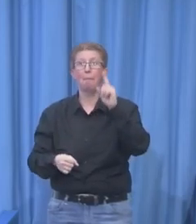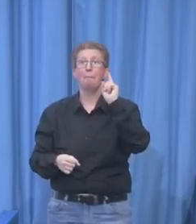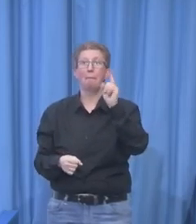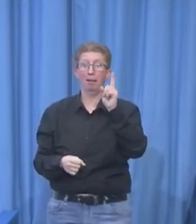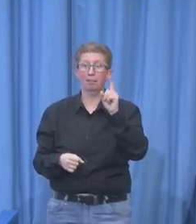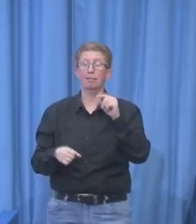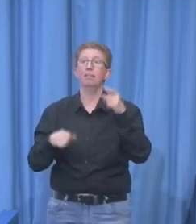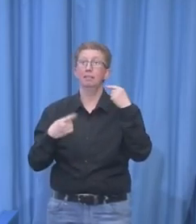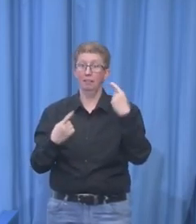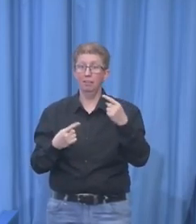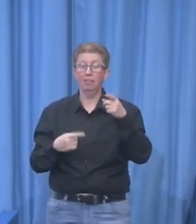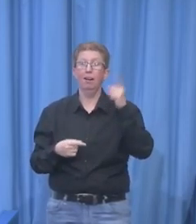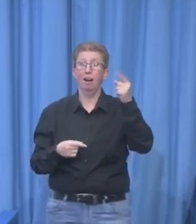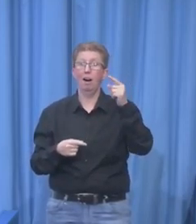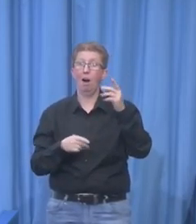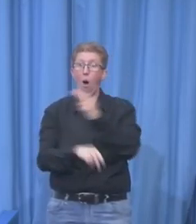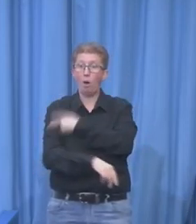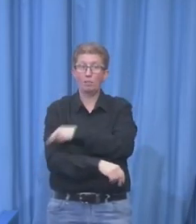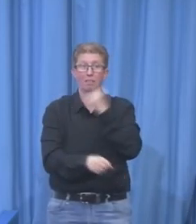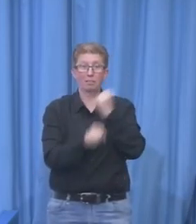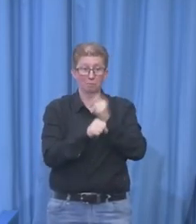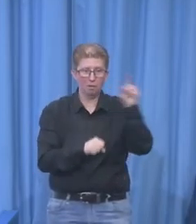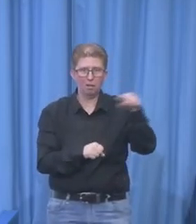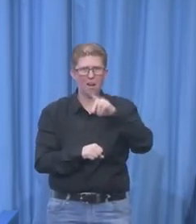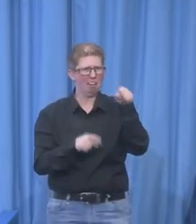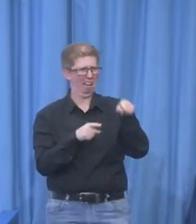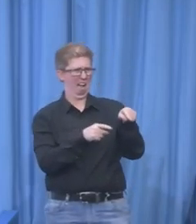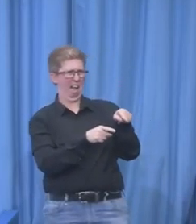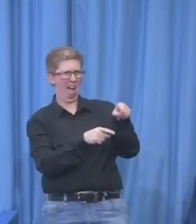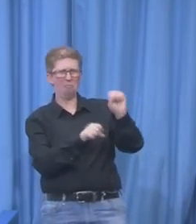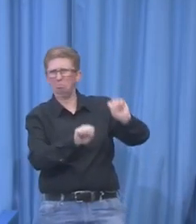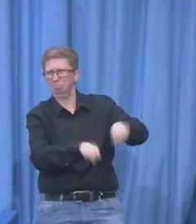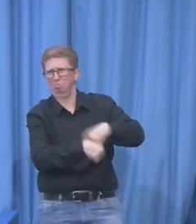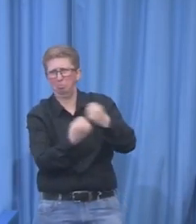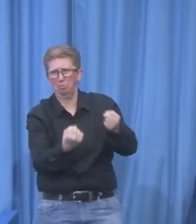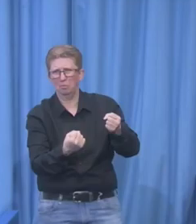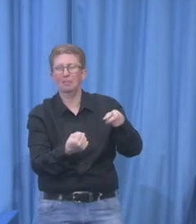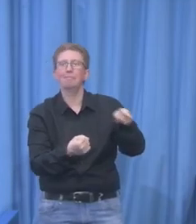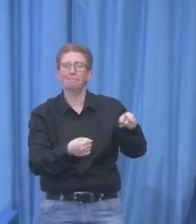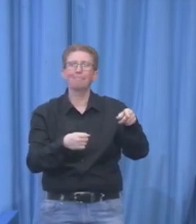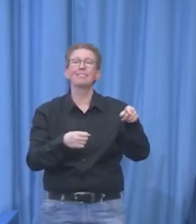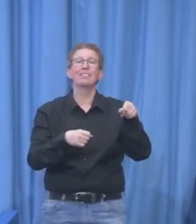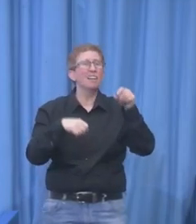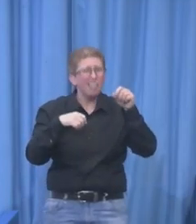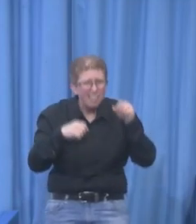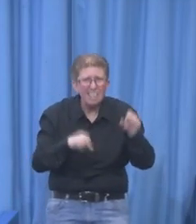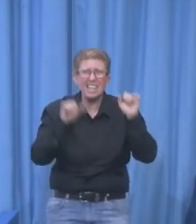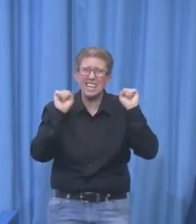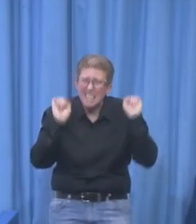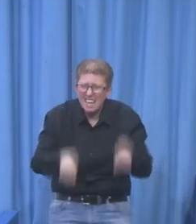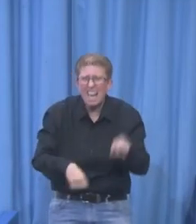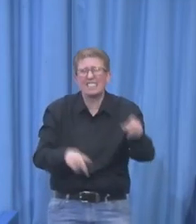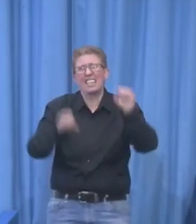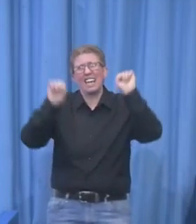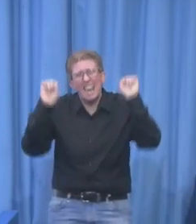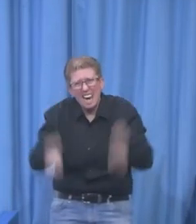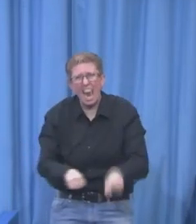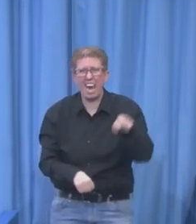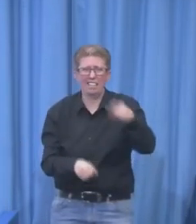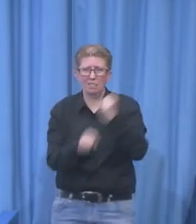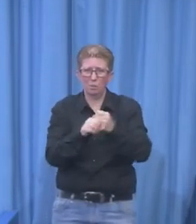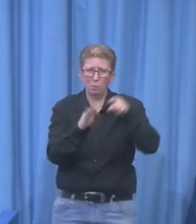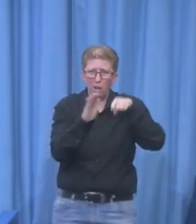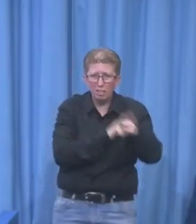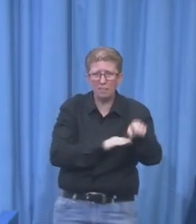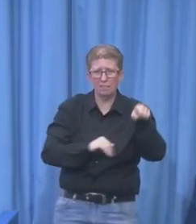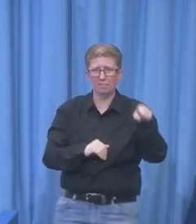Peter's point, we went out and we partnered with groups like CARE. We partnered with the school district. We partnered with people who knew how